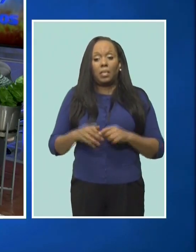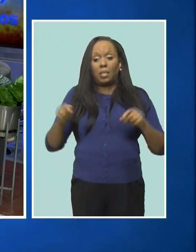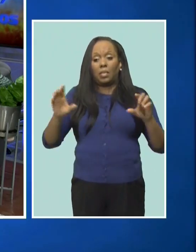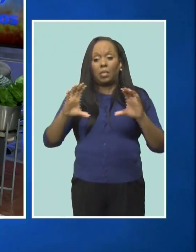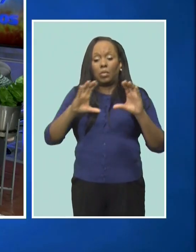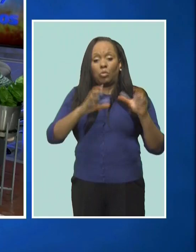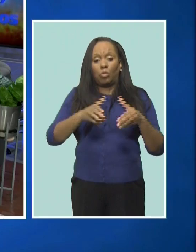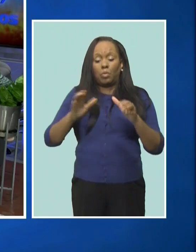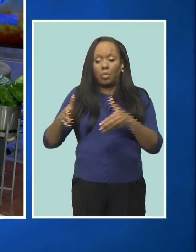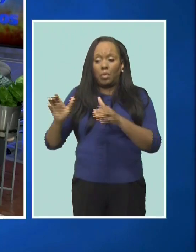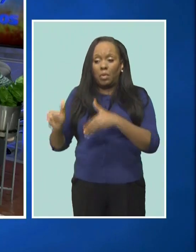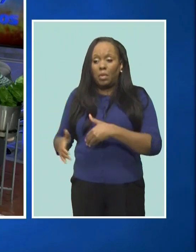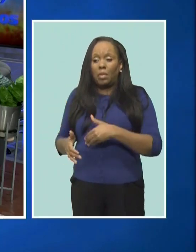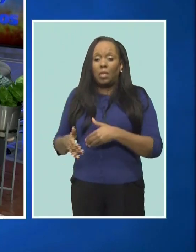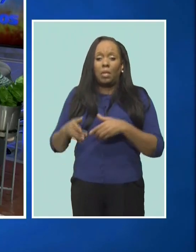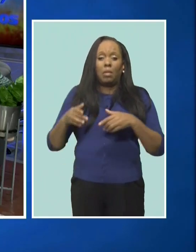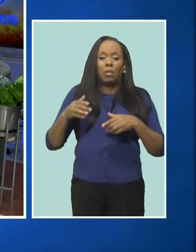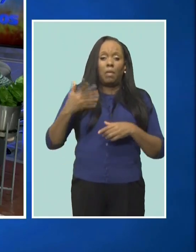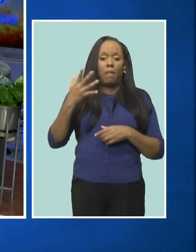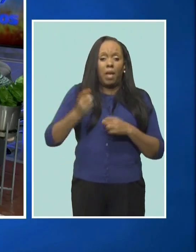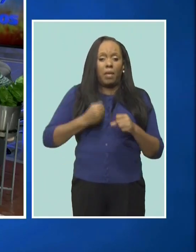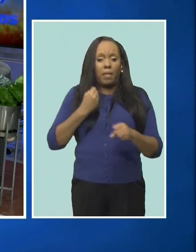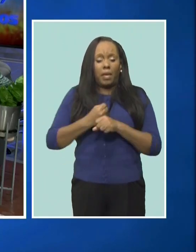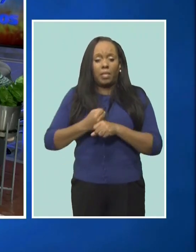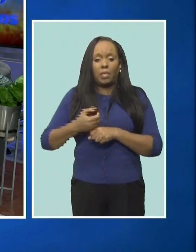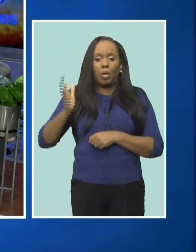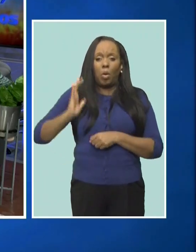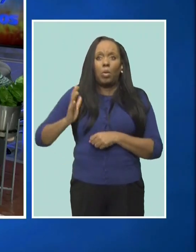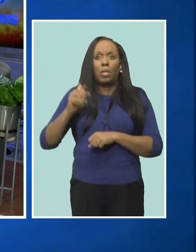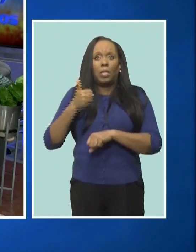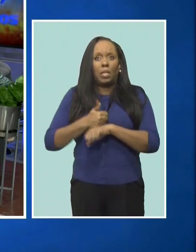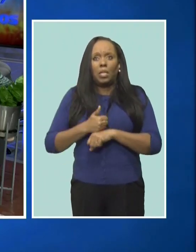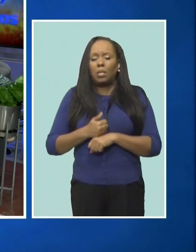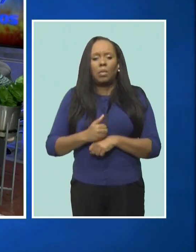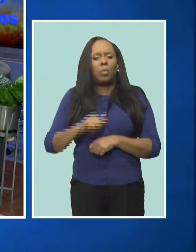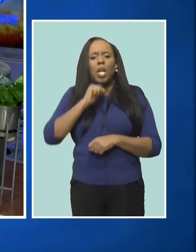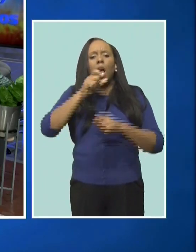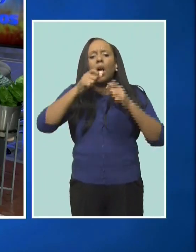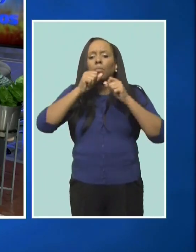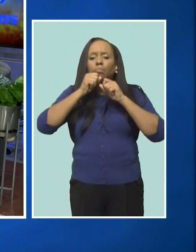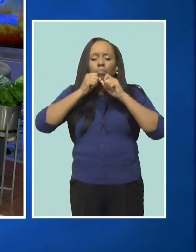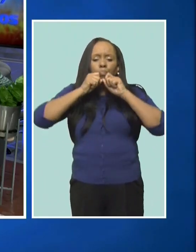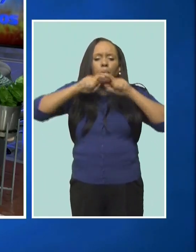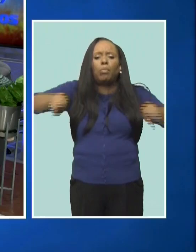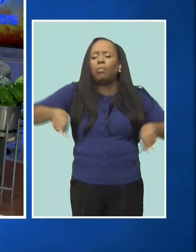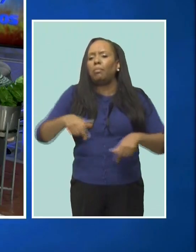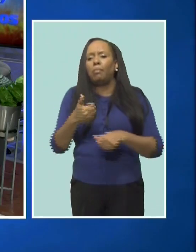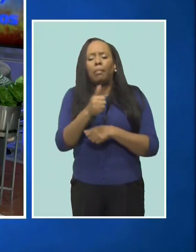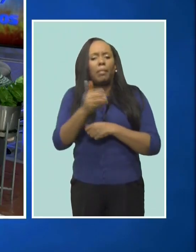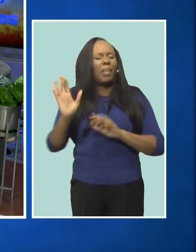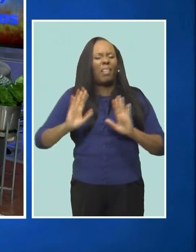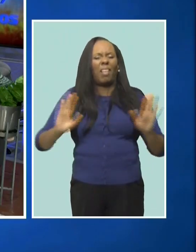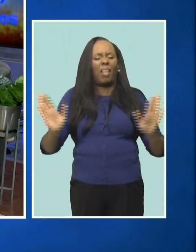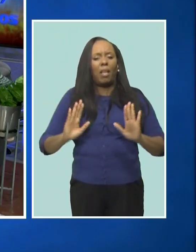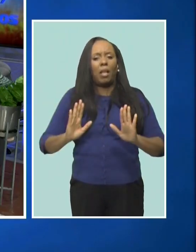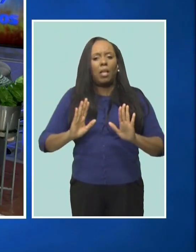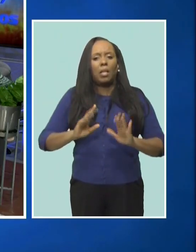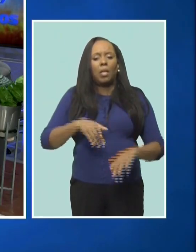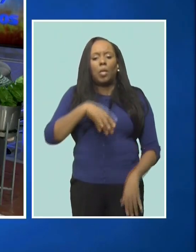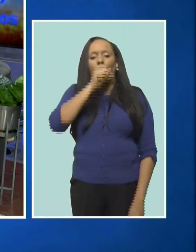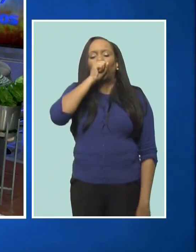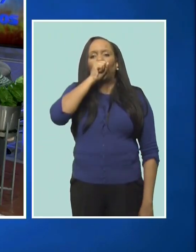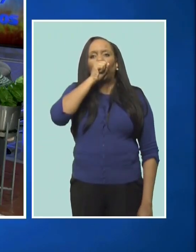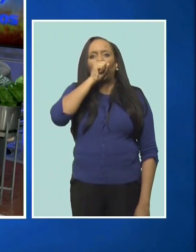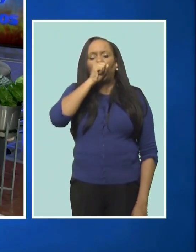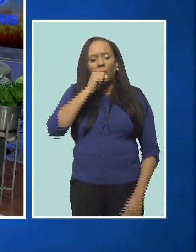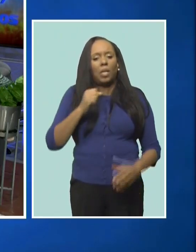And not once can I tell you that the body business was ever mentioned outside of that group. And I really want to commend